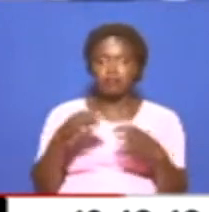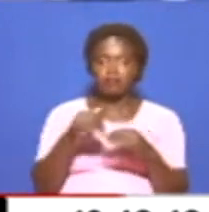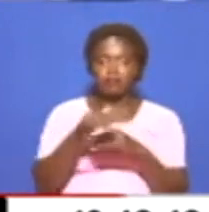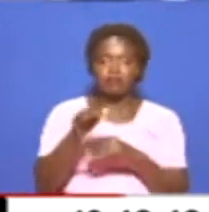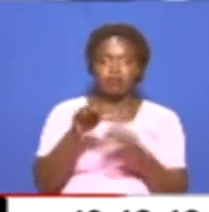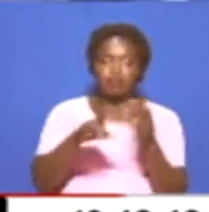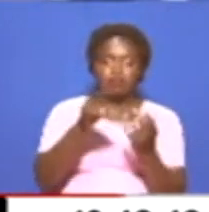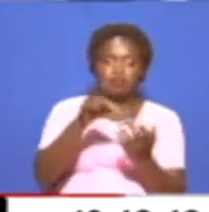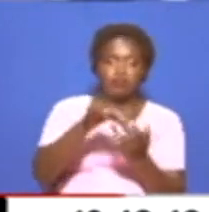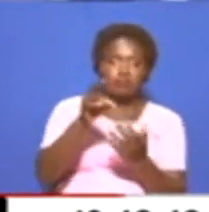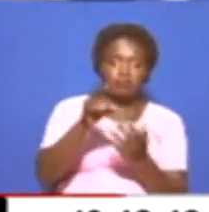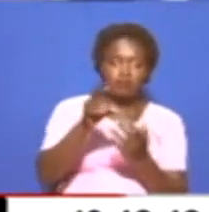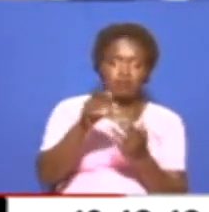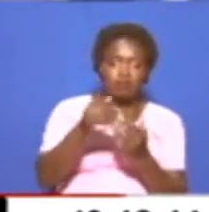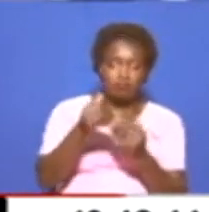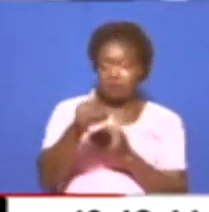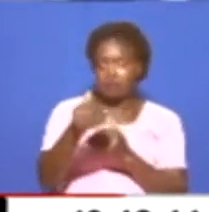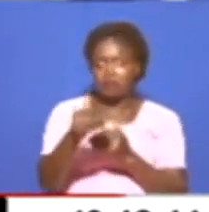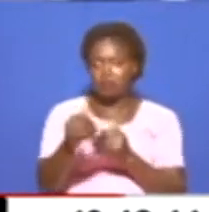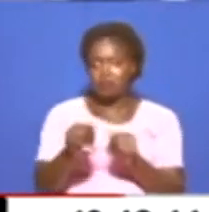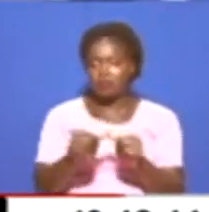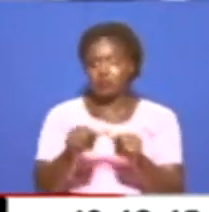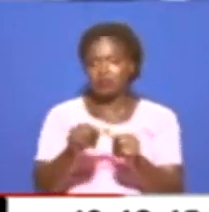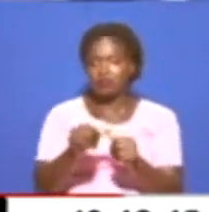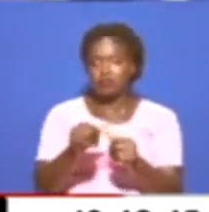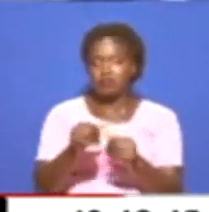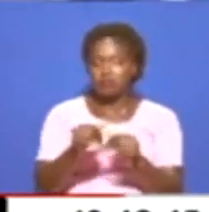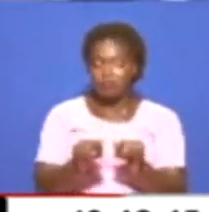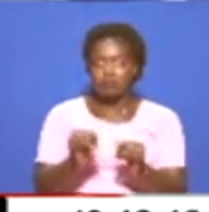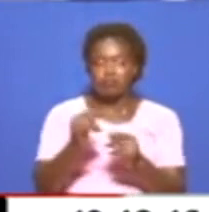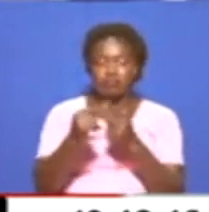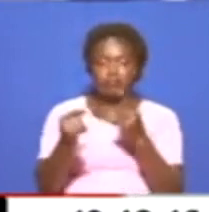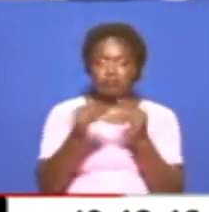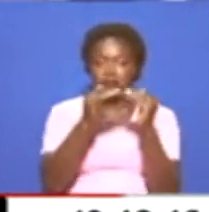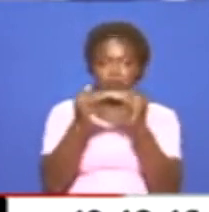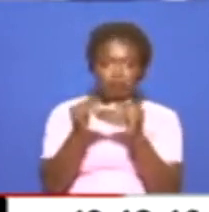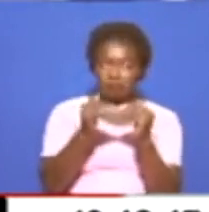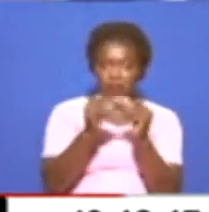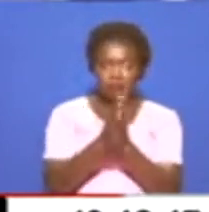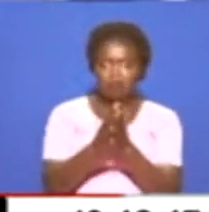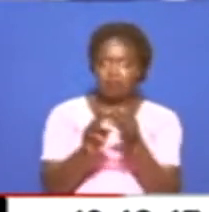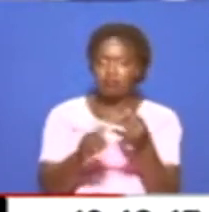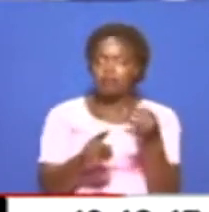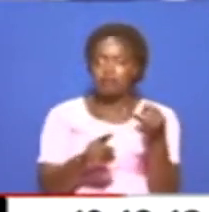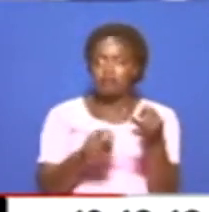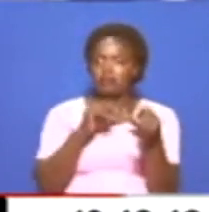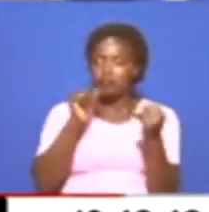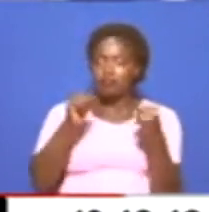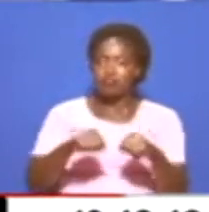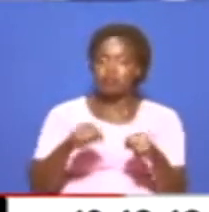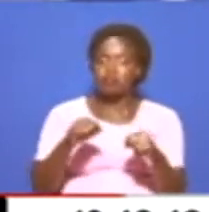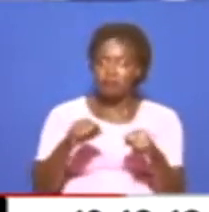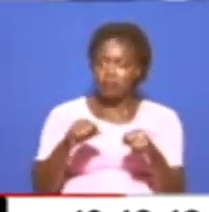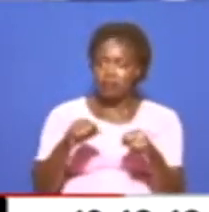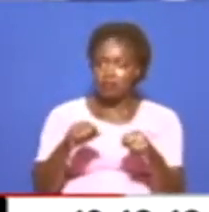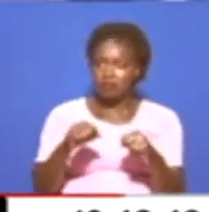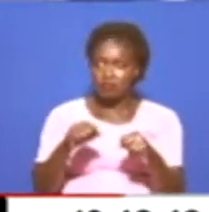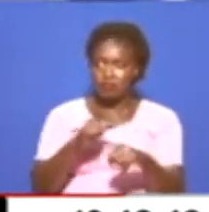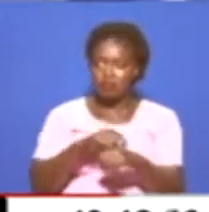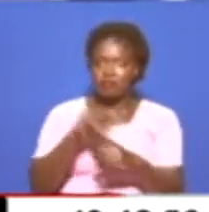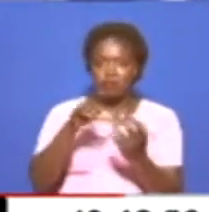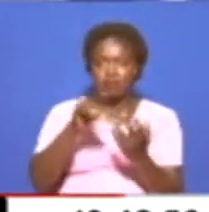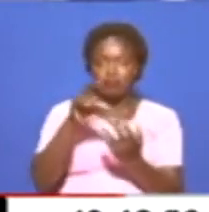not going forward, it's basically trying to kill democracy in a way. Number two, I also don't agree that during